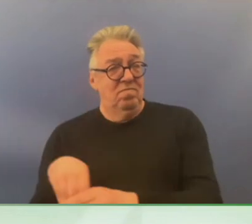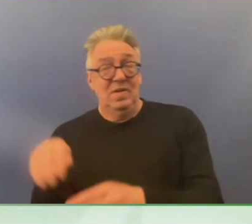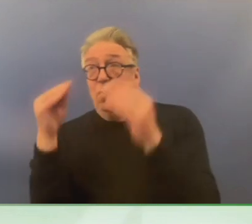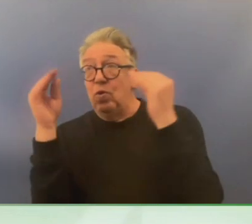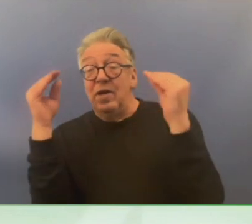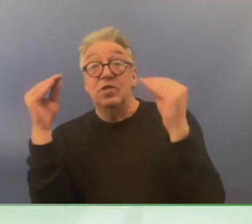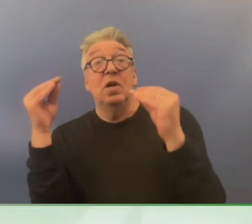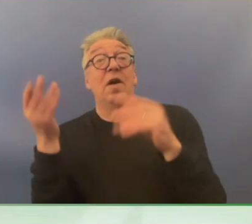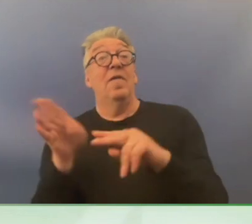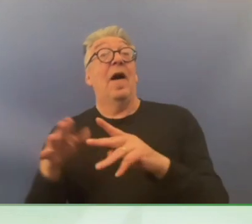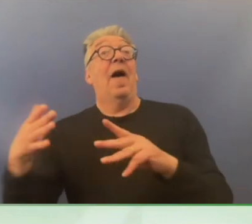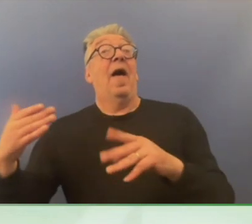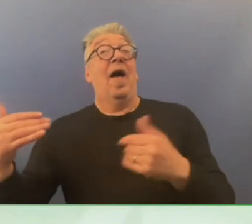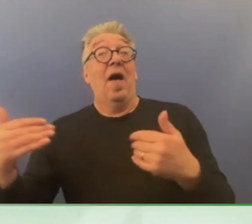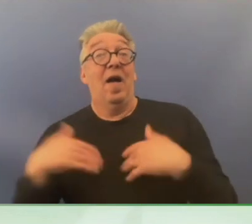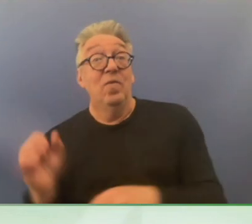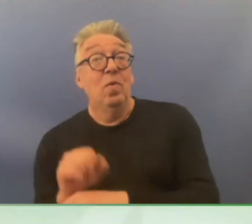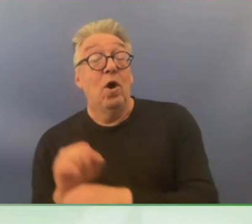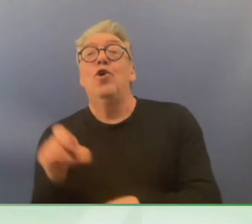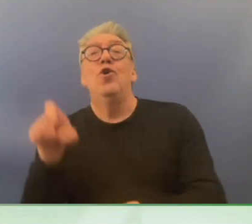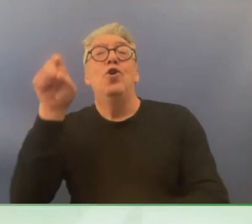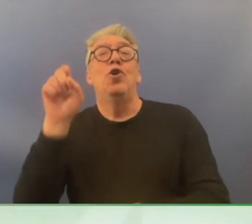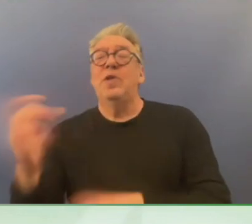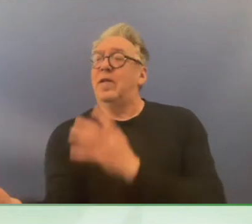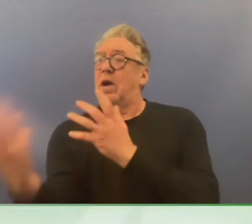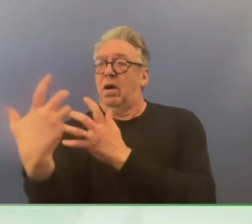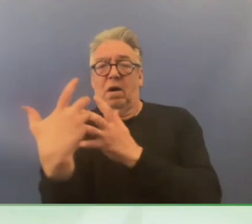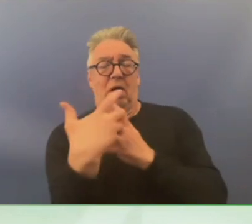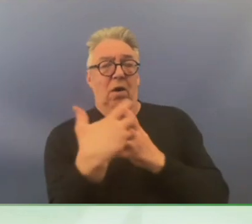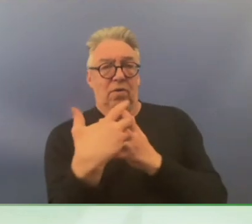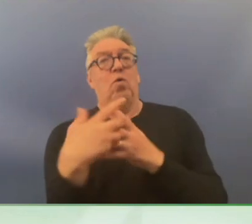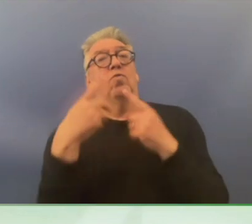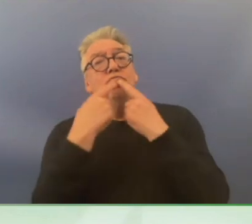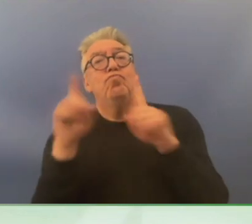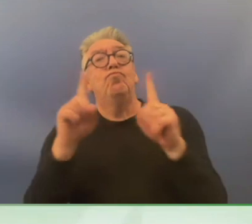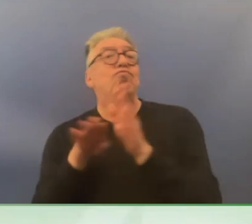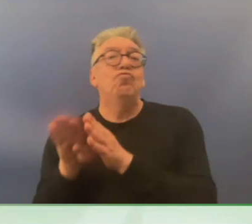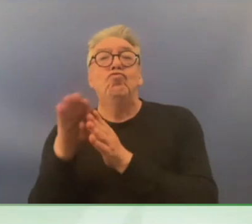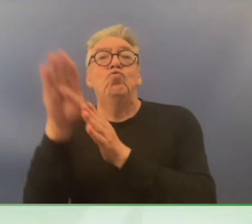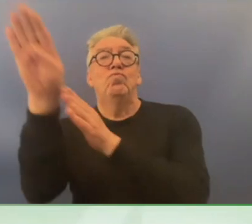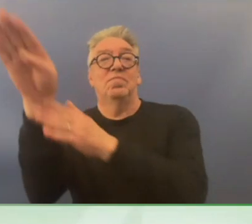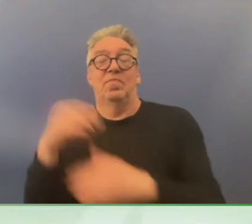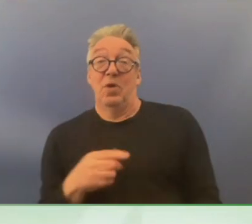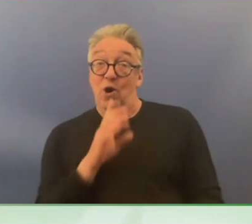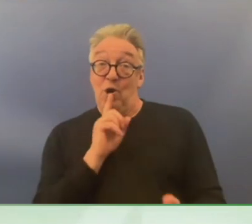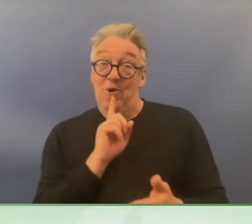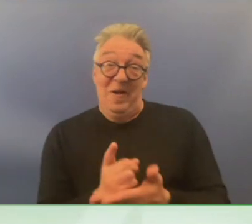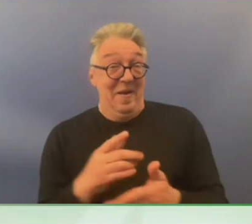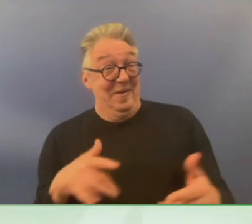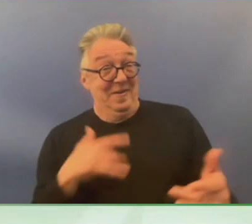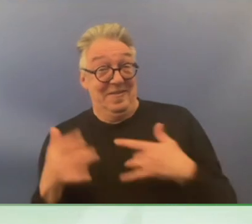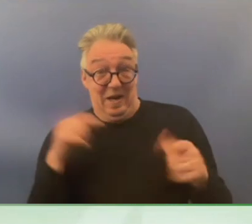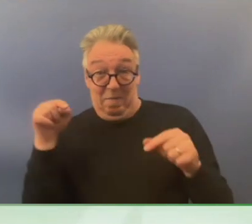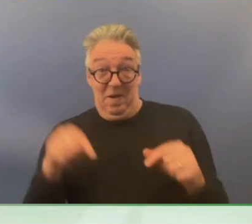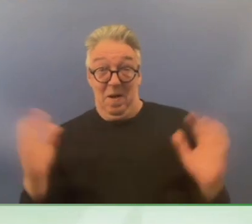the accommodation and resources they need in order to be successful. So I'm really, really excited about today. I have some